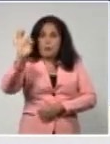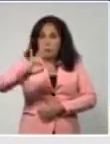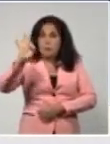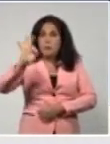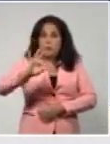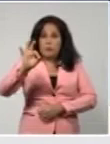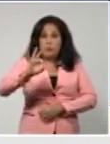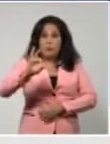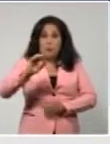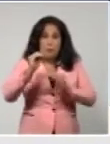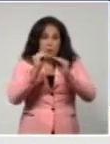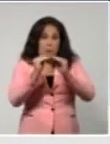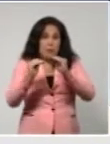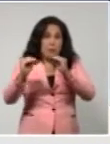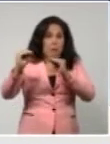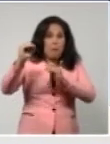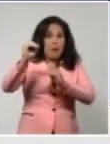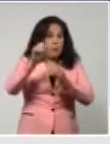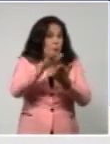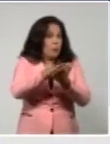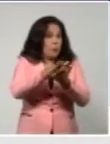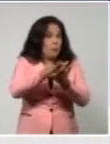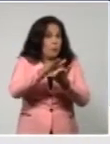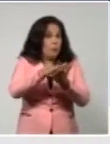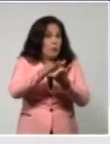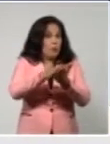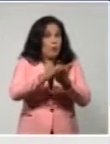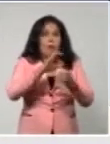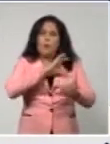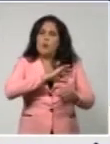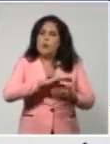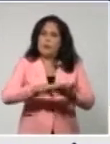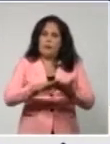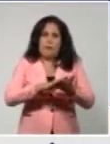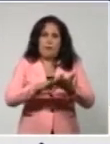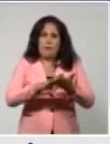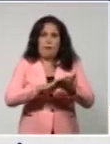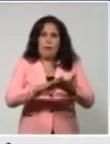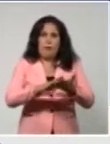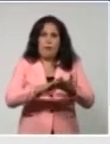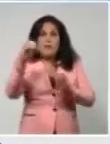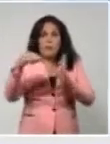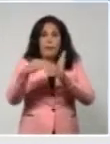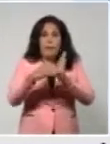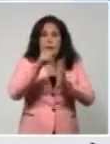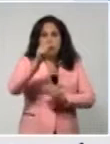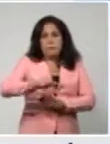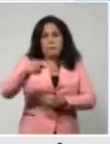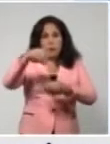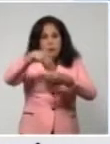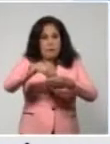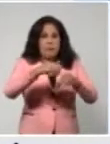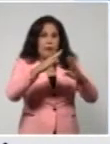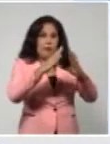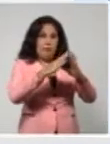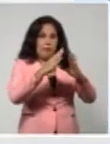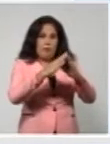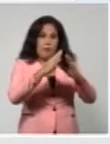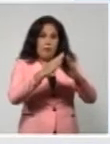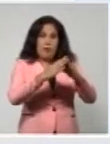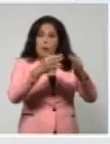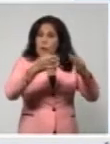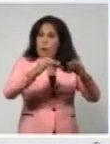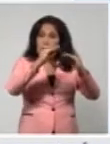Despite no new cases being reported today or yesterday in Havana, the capital continues to have the